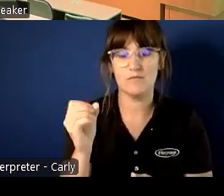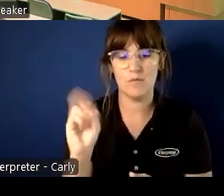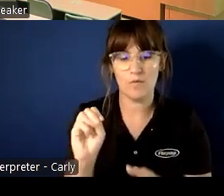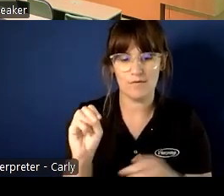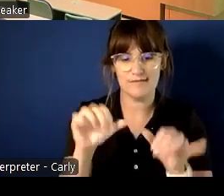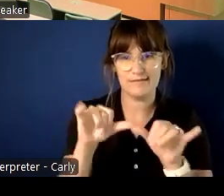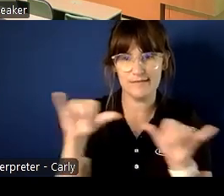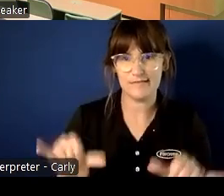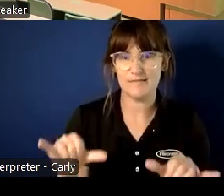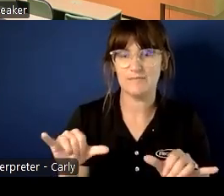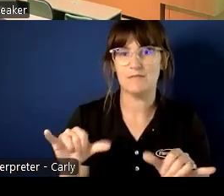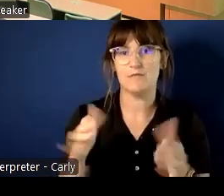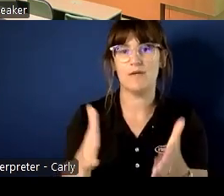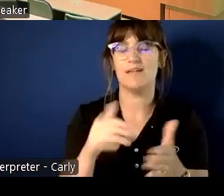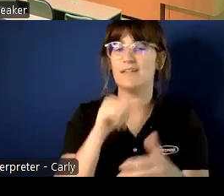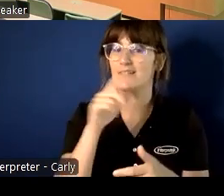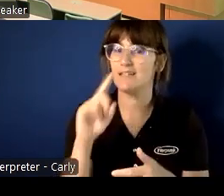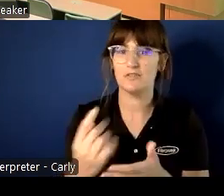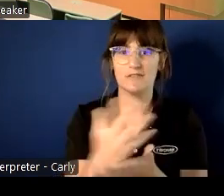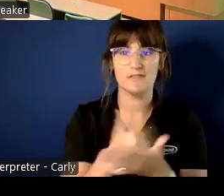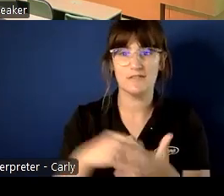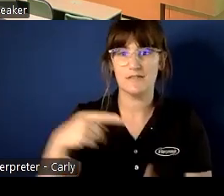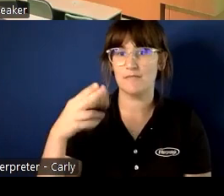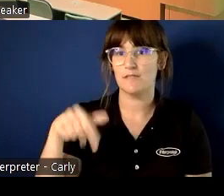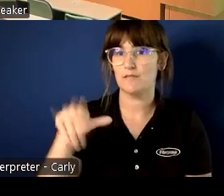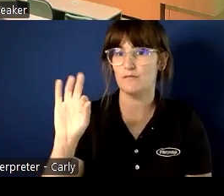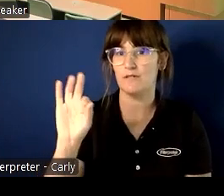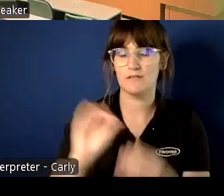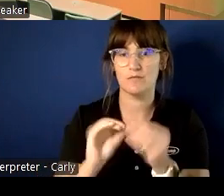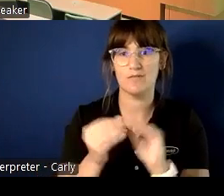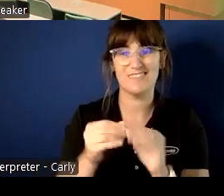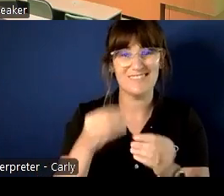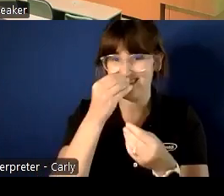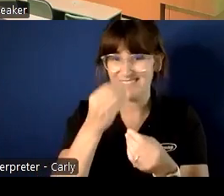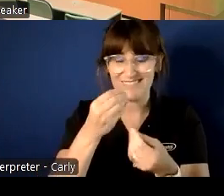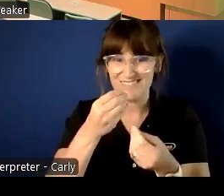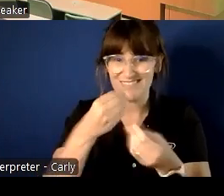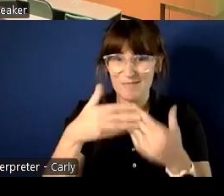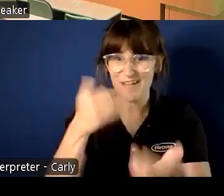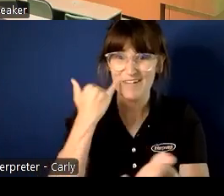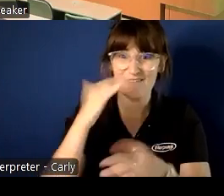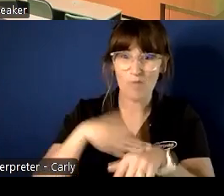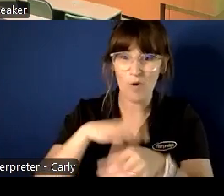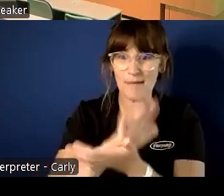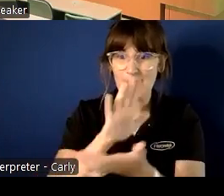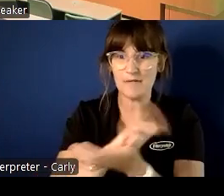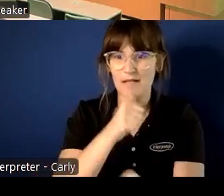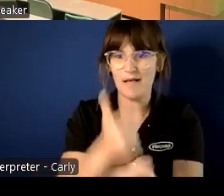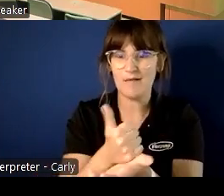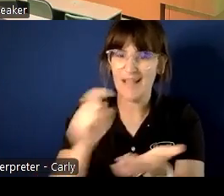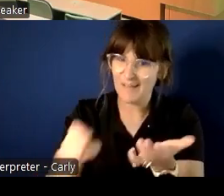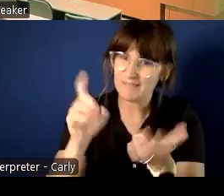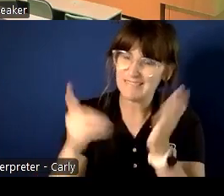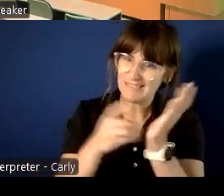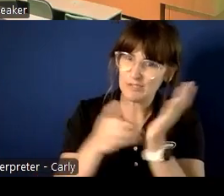way to not just collect PHQ-9 scores, it doesn't help you if they're on paper. Right? They have to be digitized somehow,